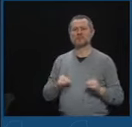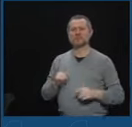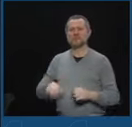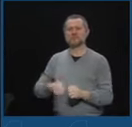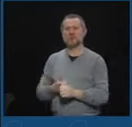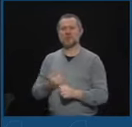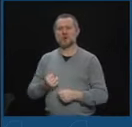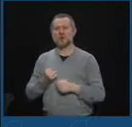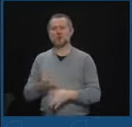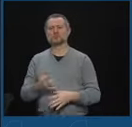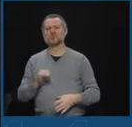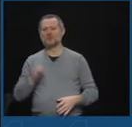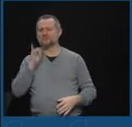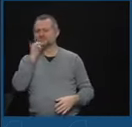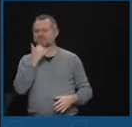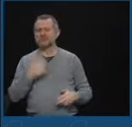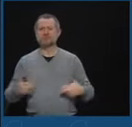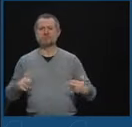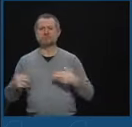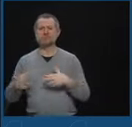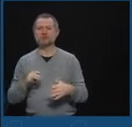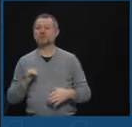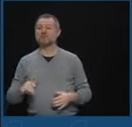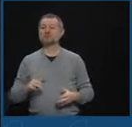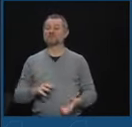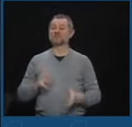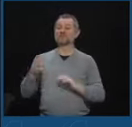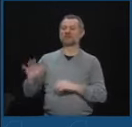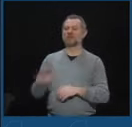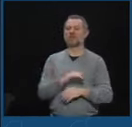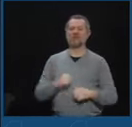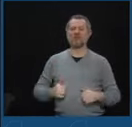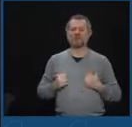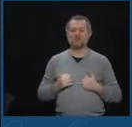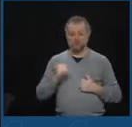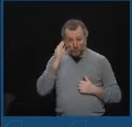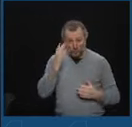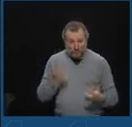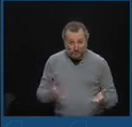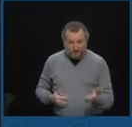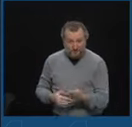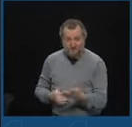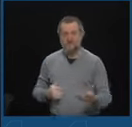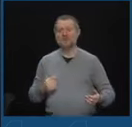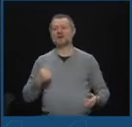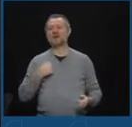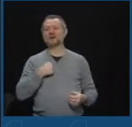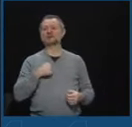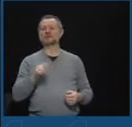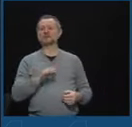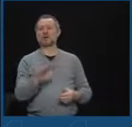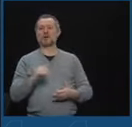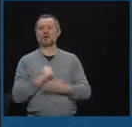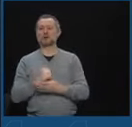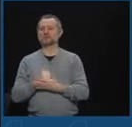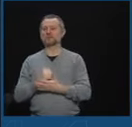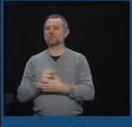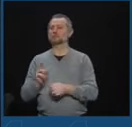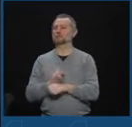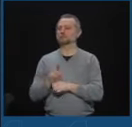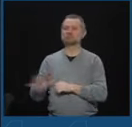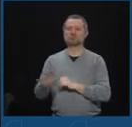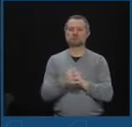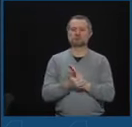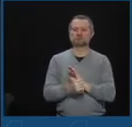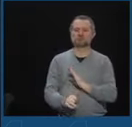make those wrong decisions that can alter their life forever. So I need you to help us to use your skills, mediate